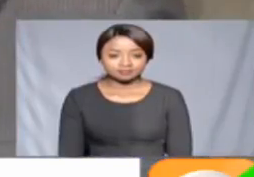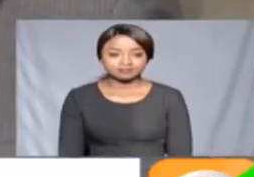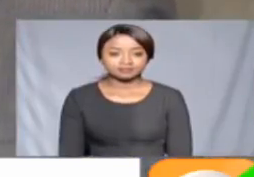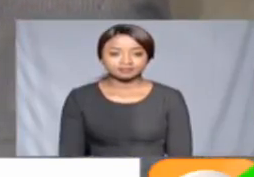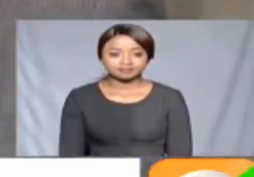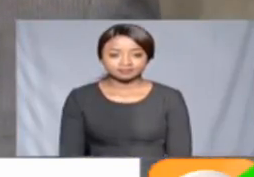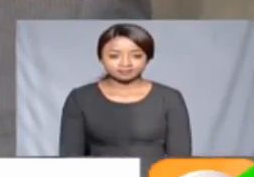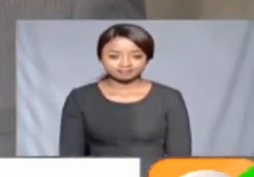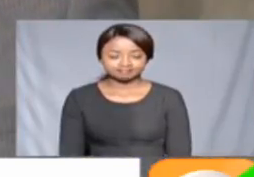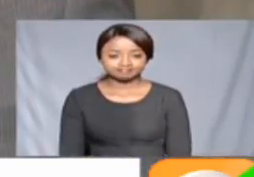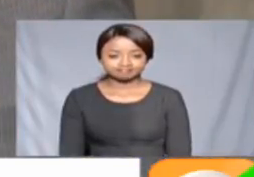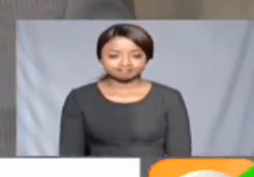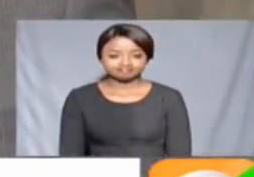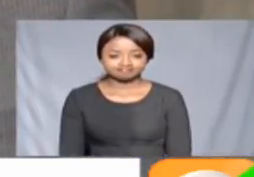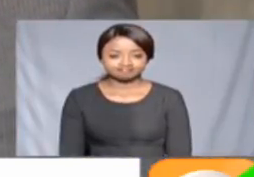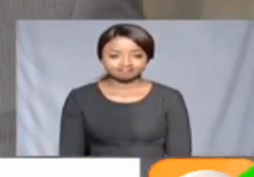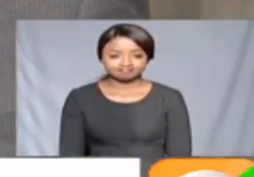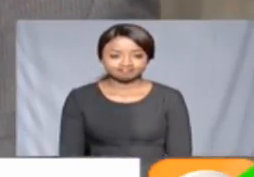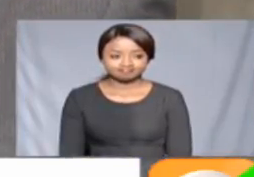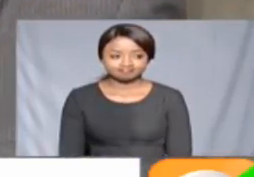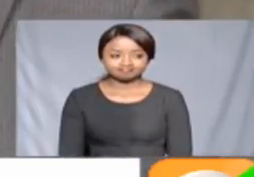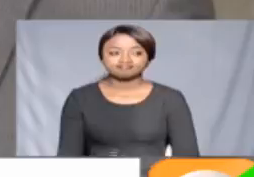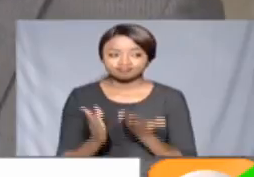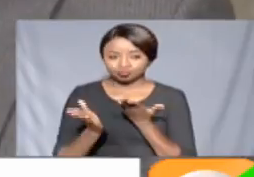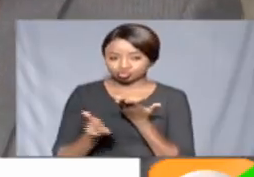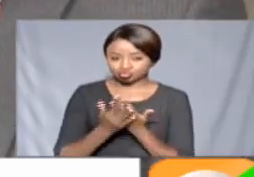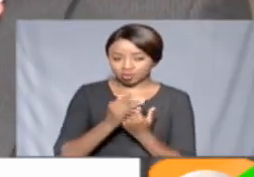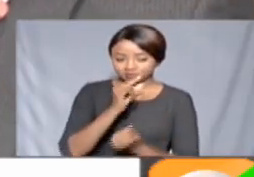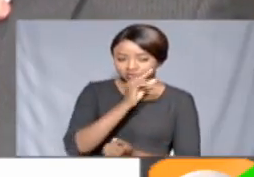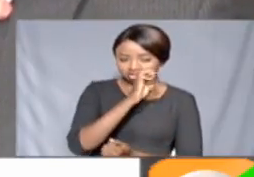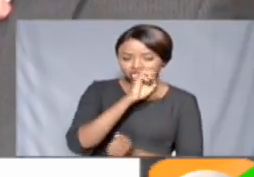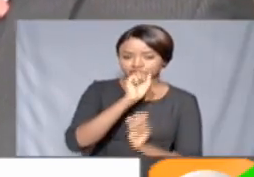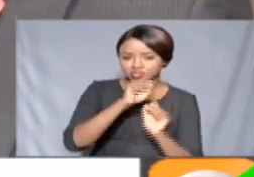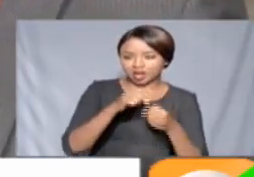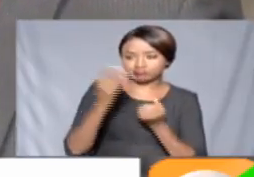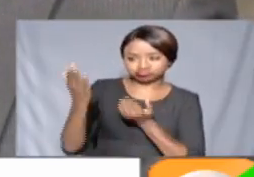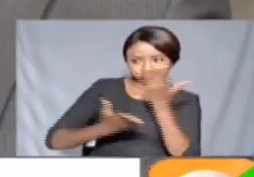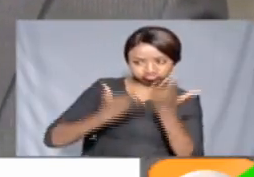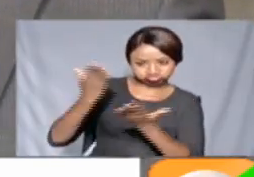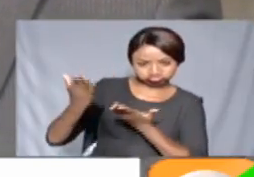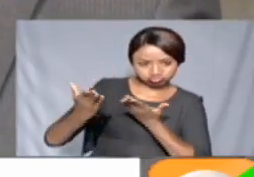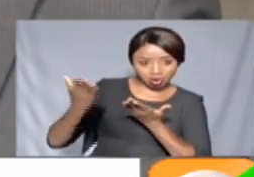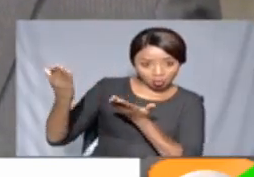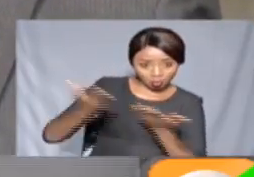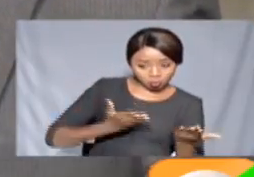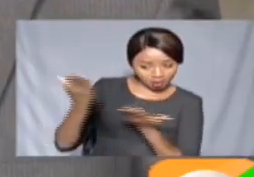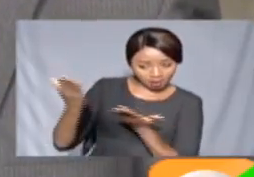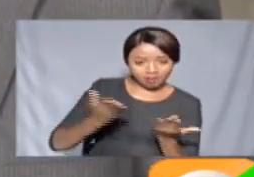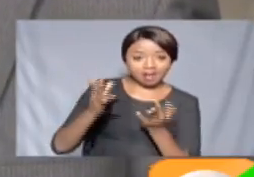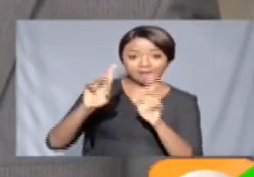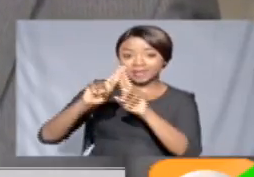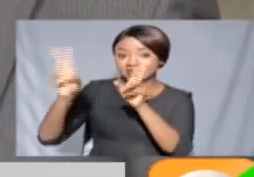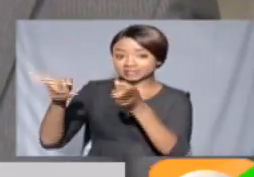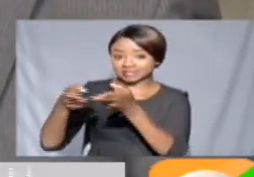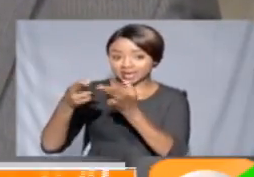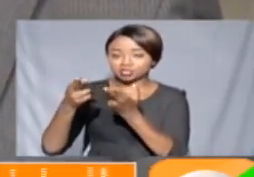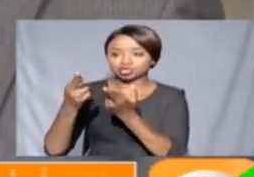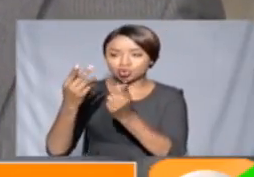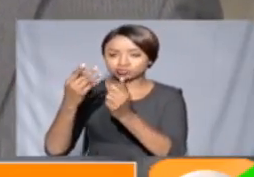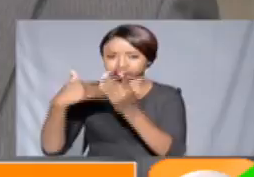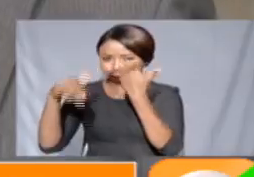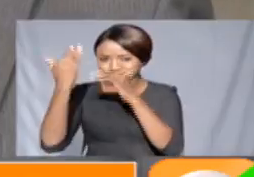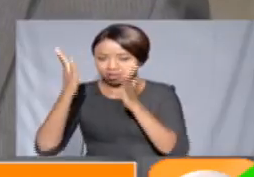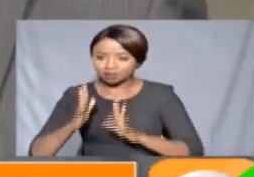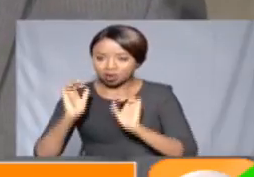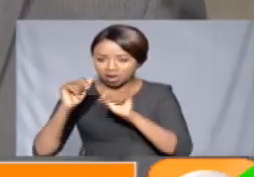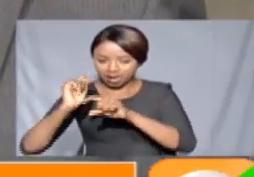Where GE can utilize its networks to bring in international speakers allows a larger pool of local radiologists to